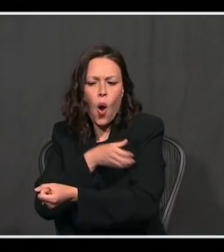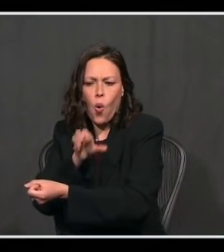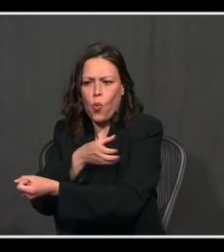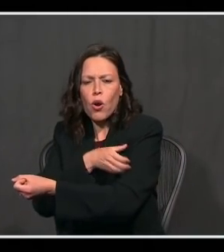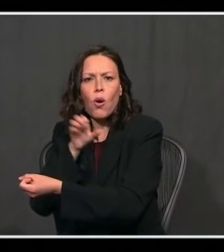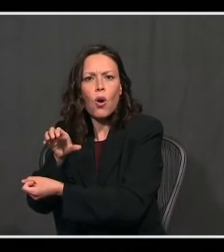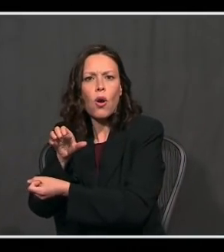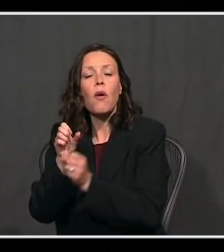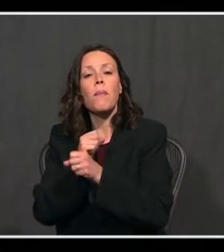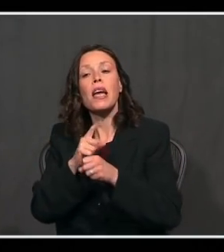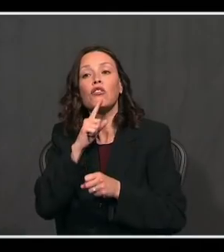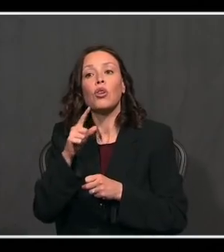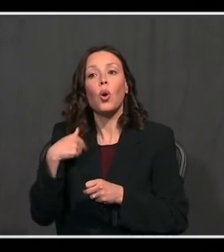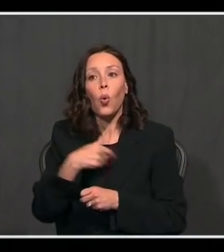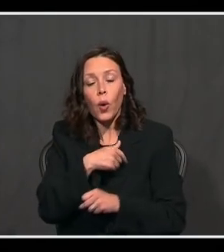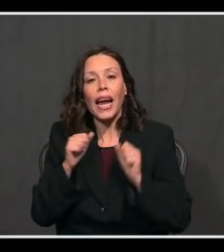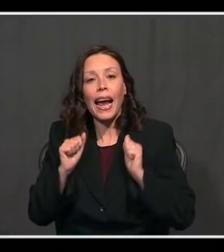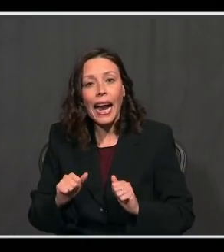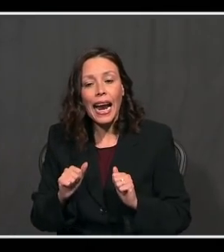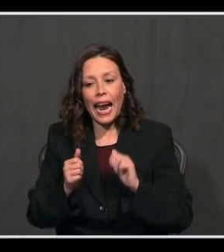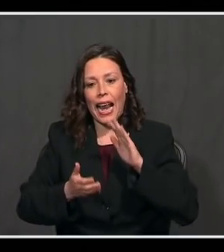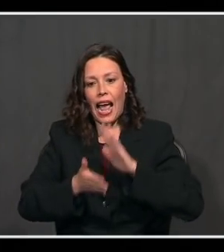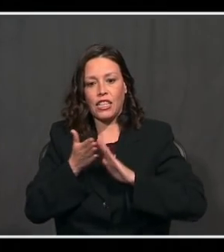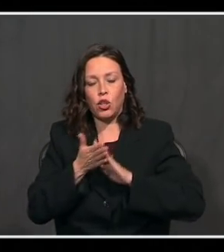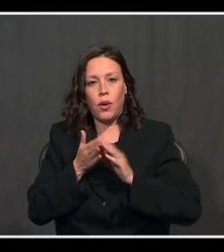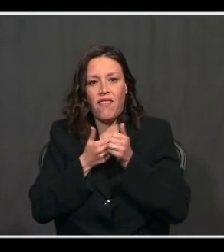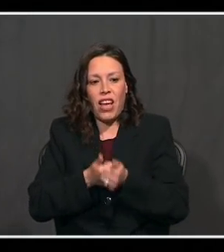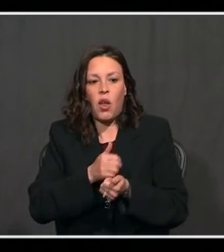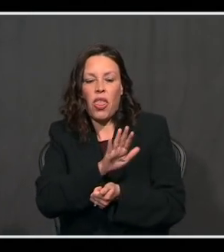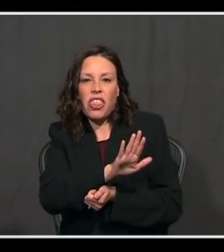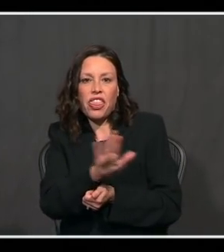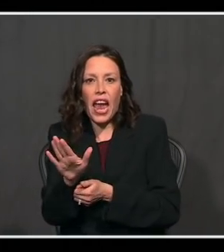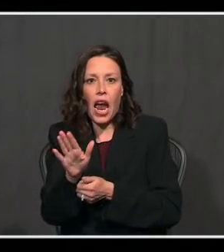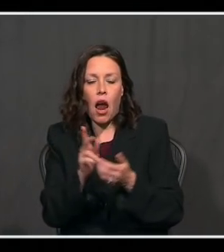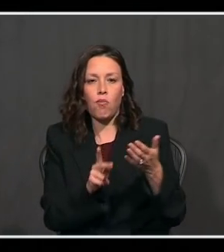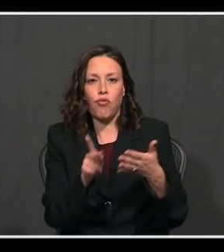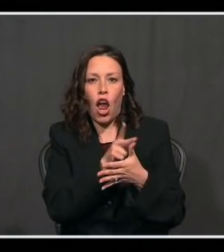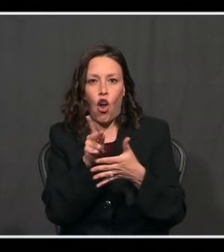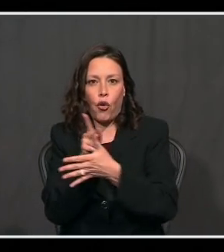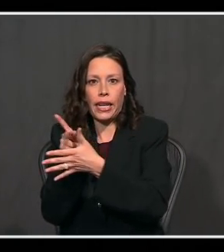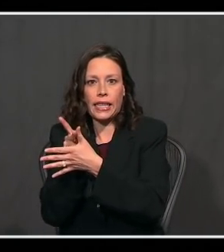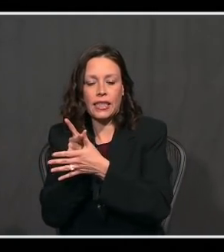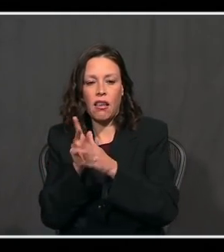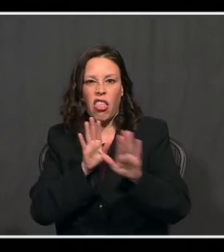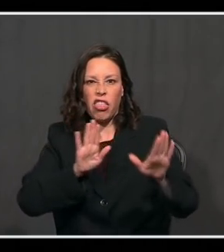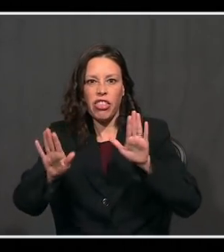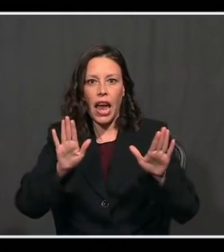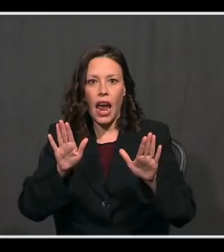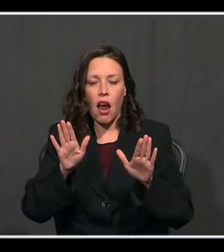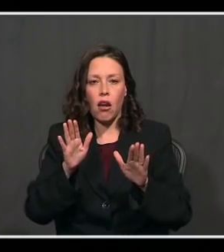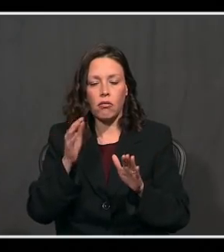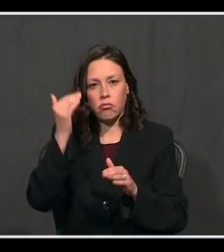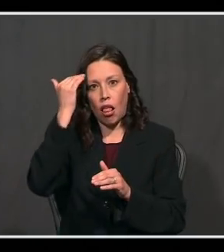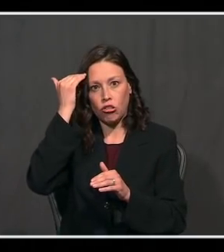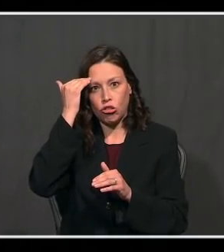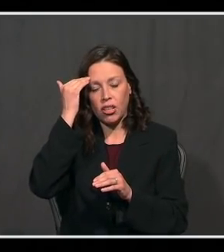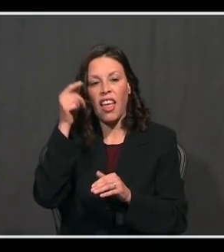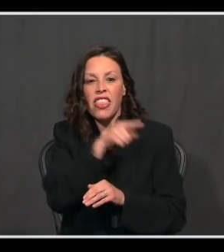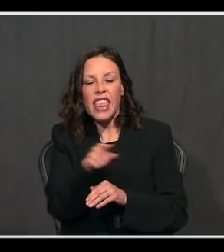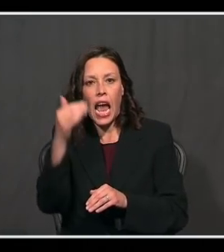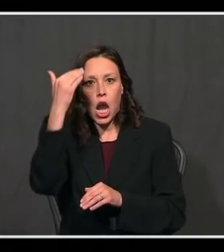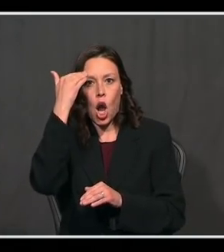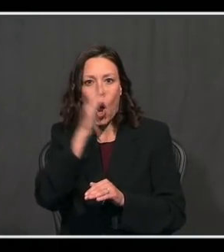make sure that we can execute according to their priorities and guidance. They know